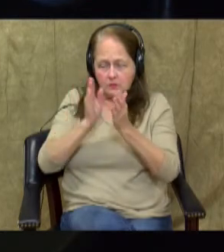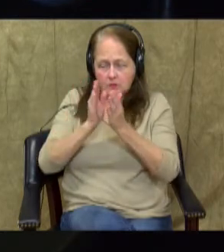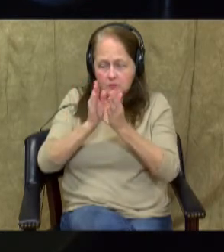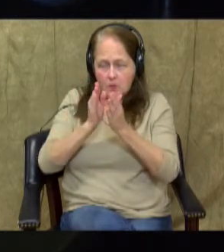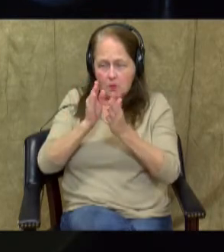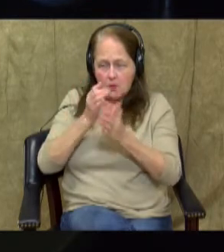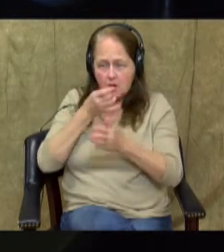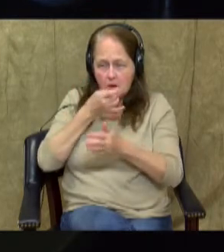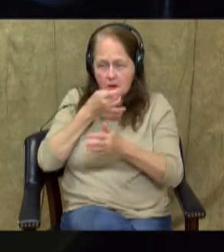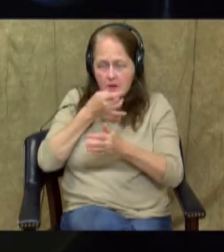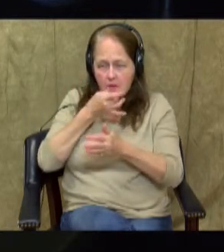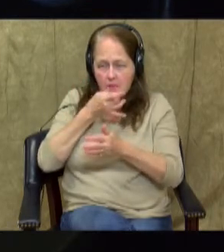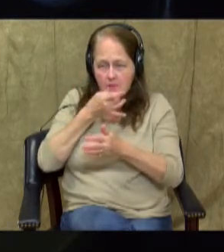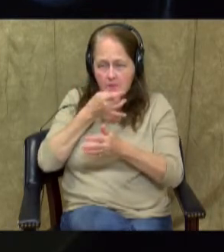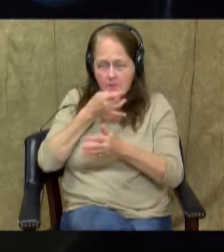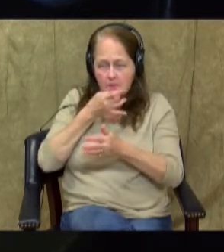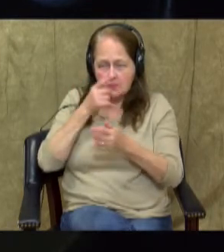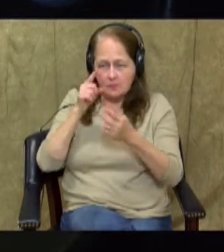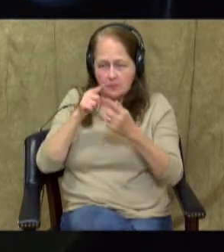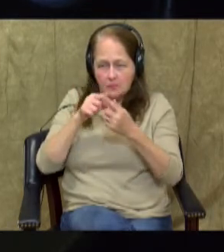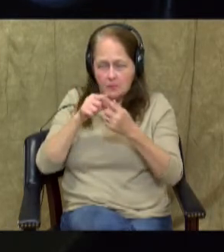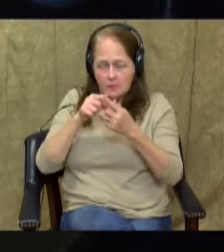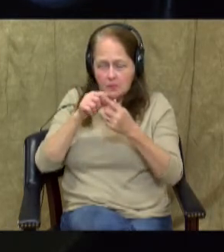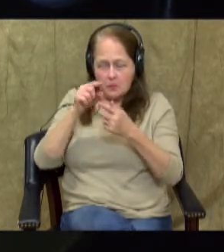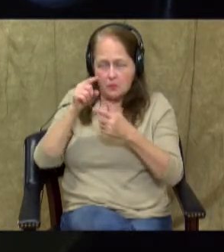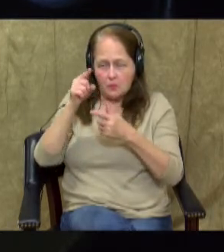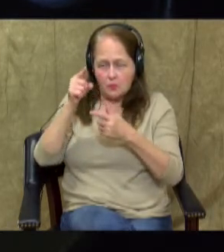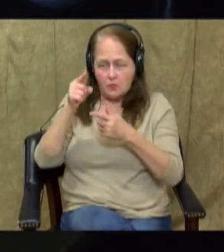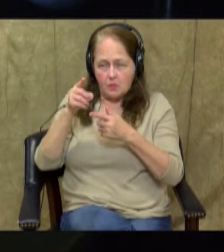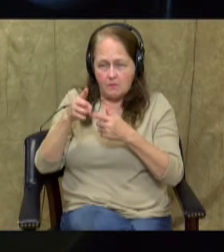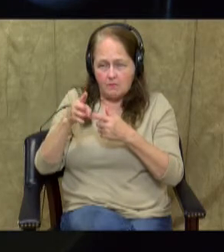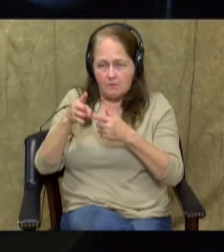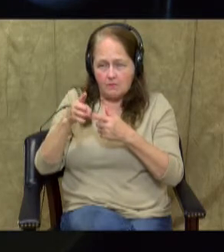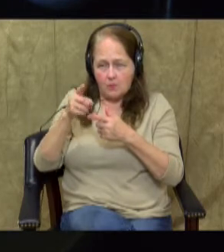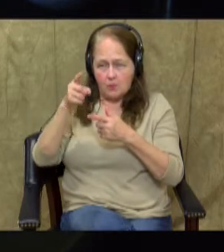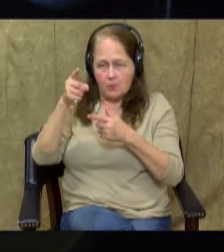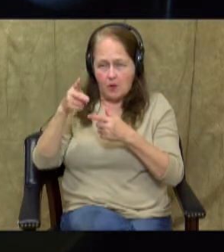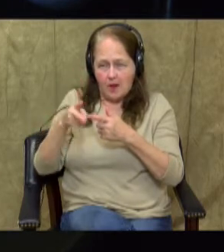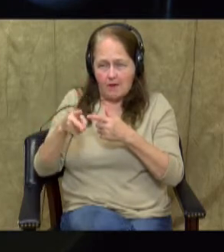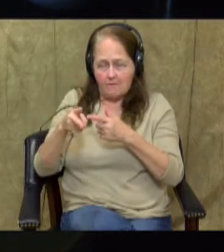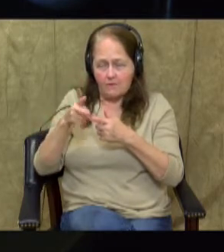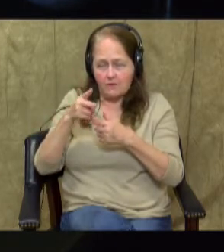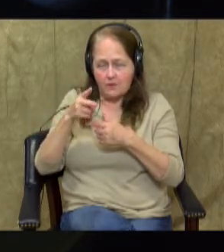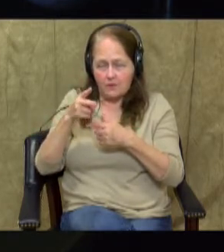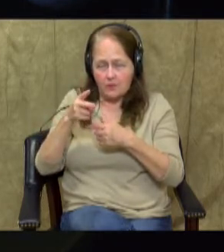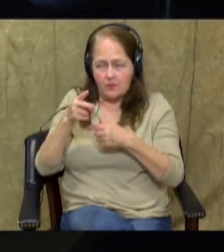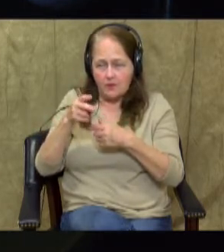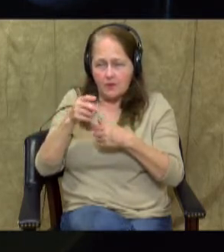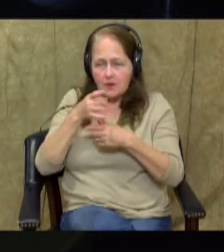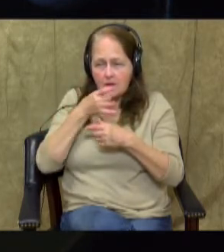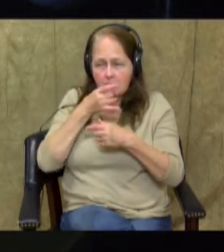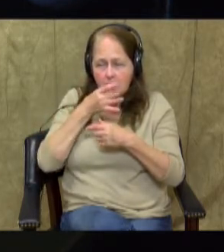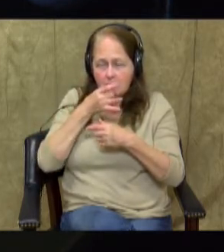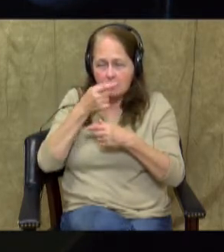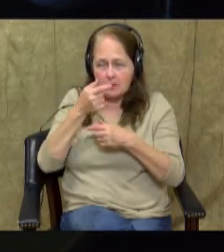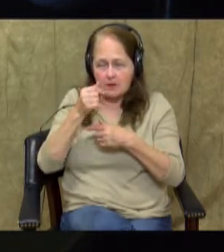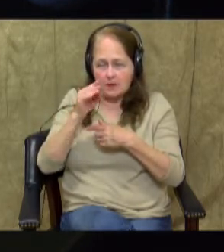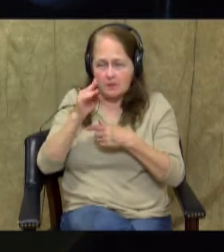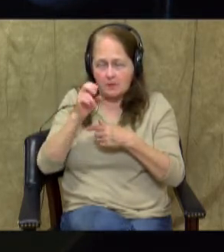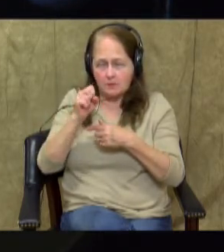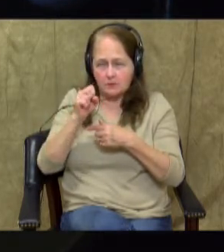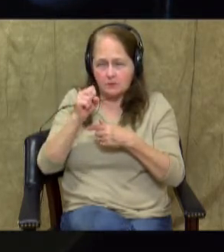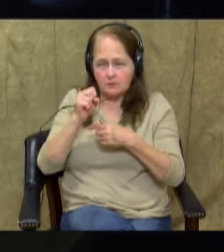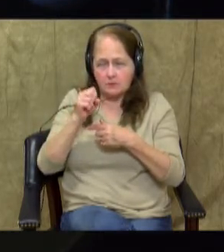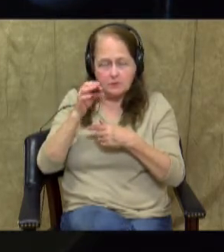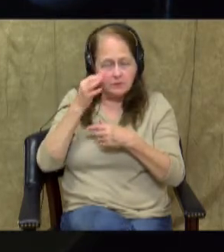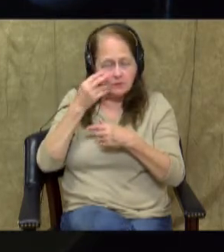of light, to a quarter moon where we saw half of the light, to the gibbous moon where